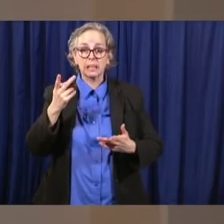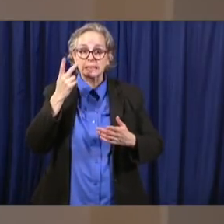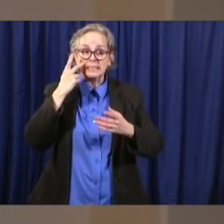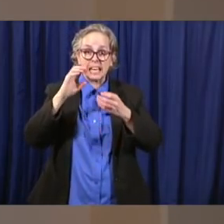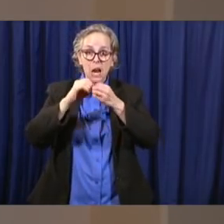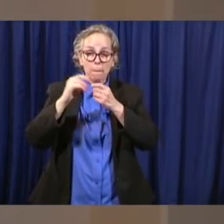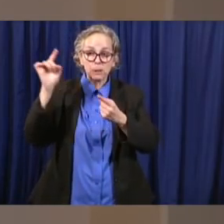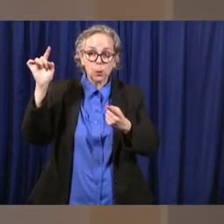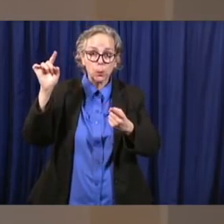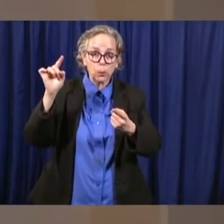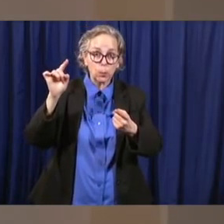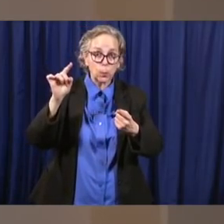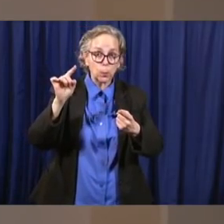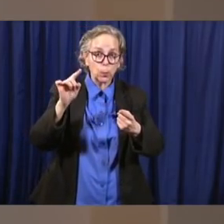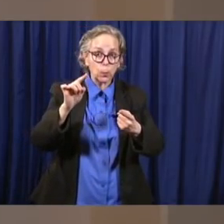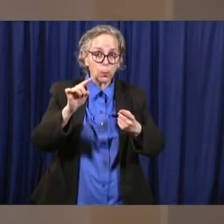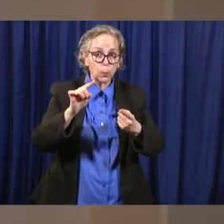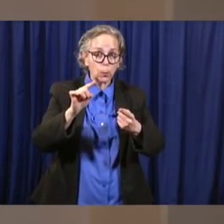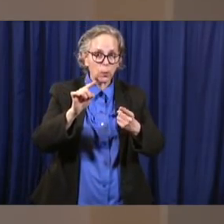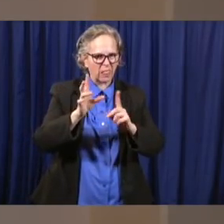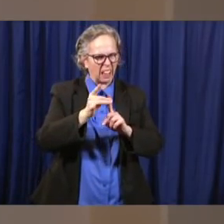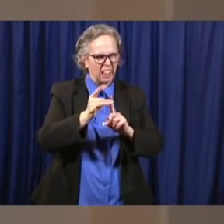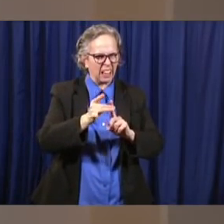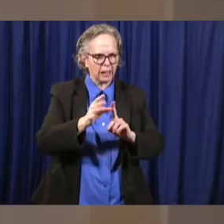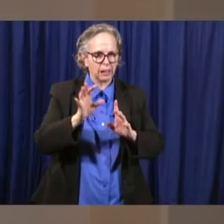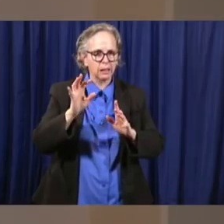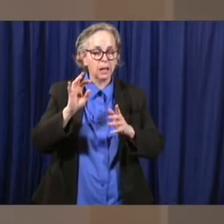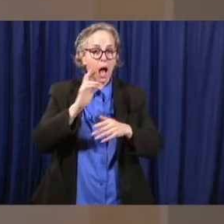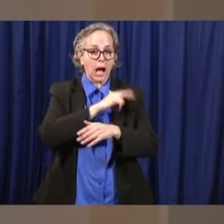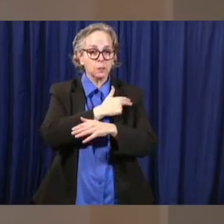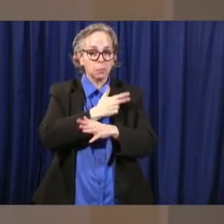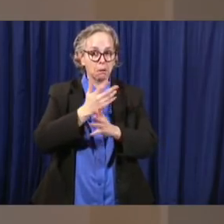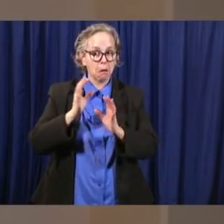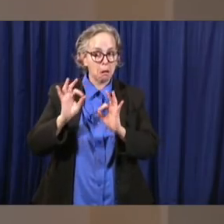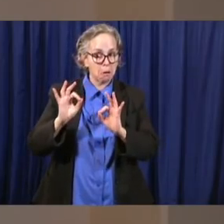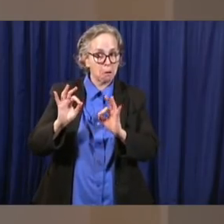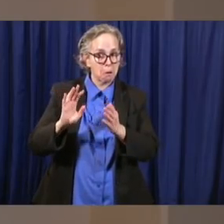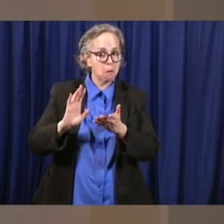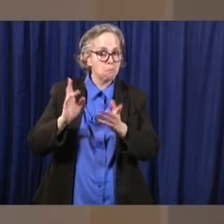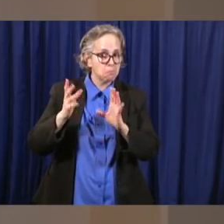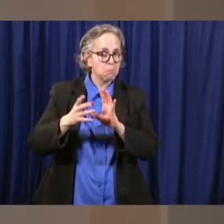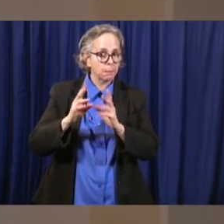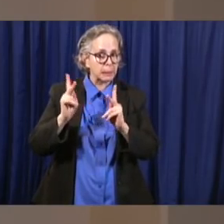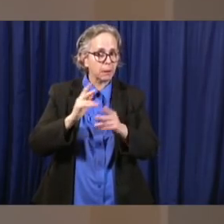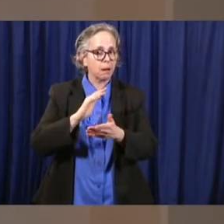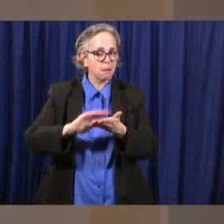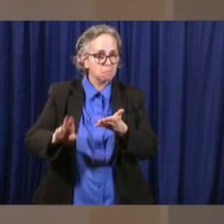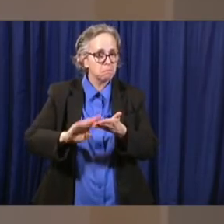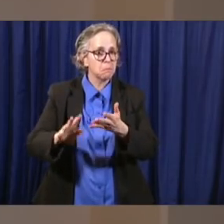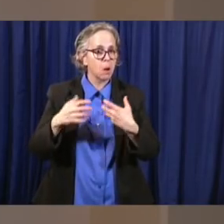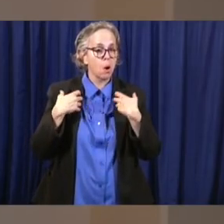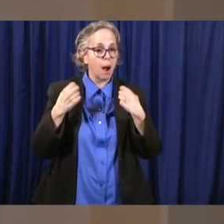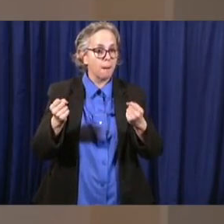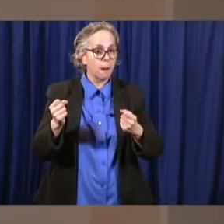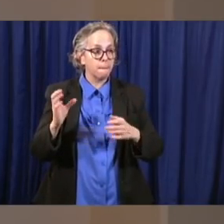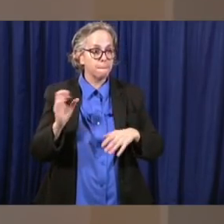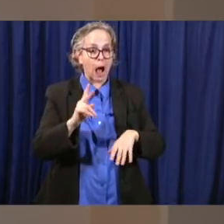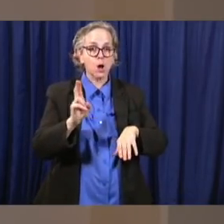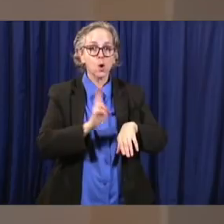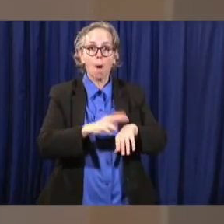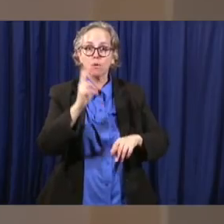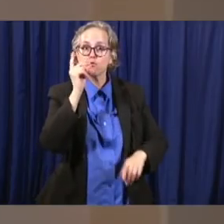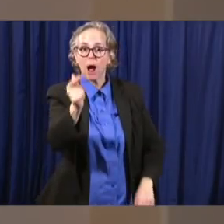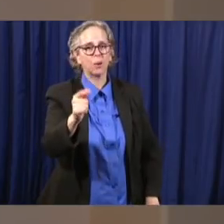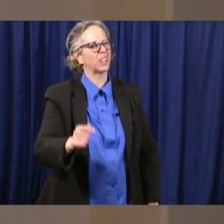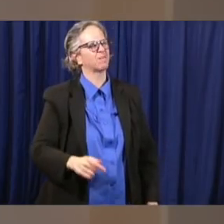be filled up as much as we expect them to be. It's not going to happen like flipping a switch. This will be gradual. So